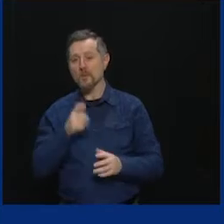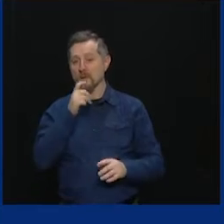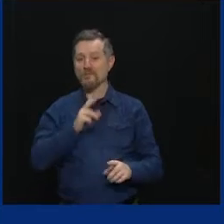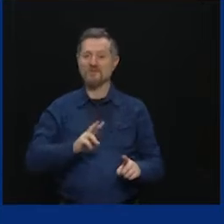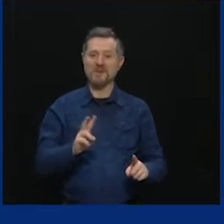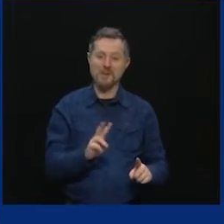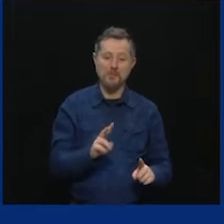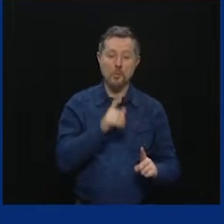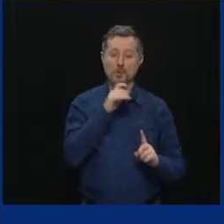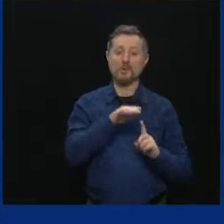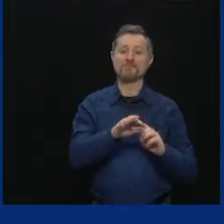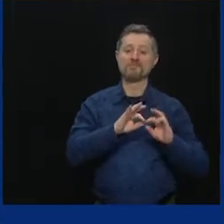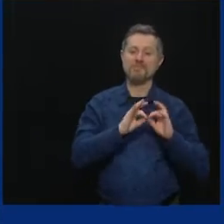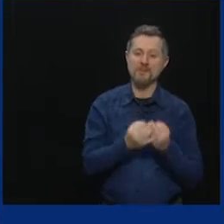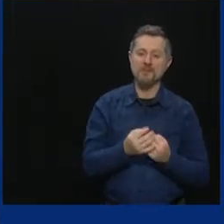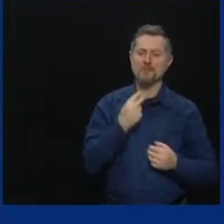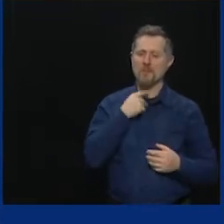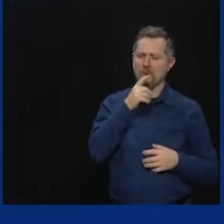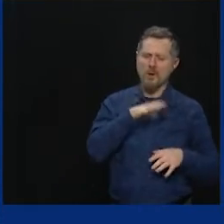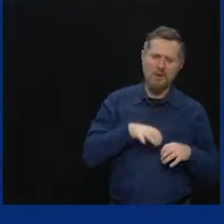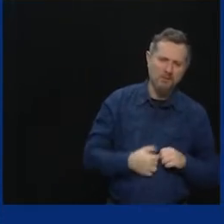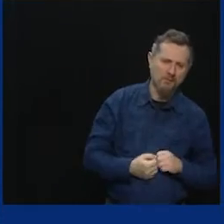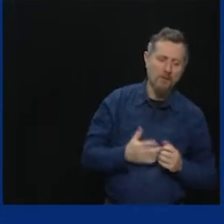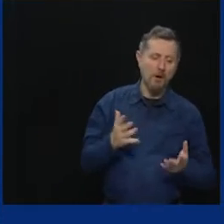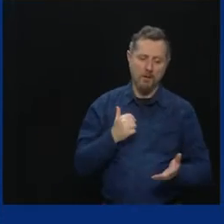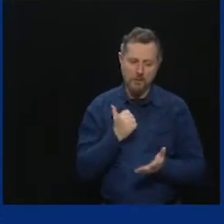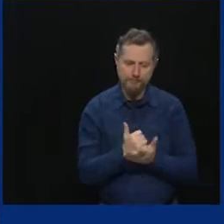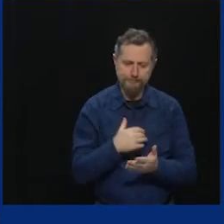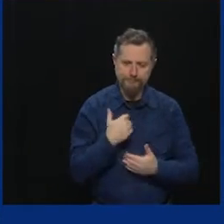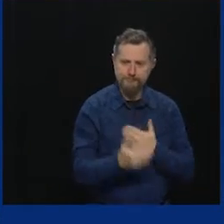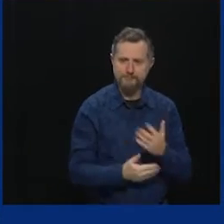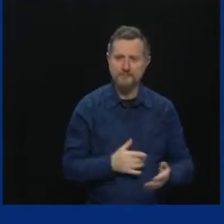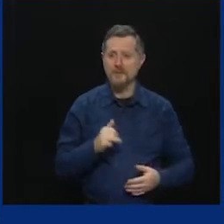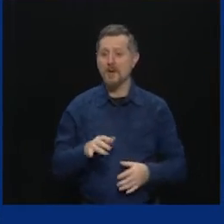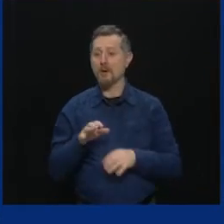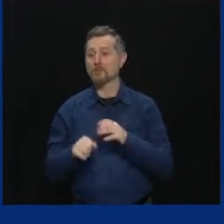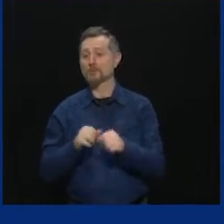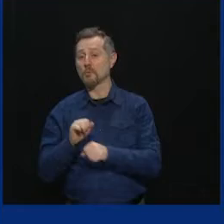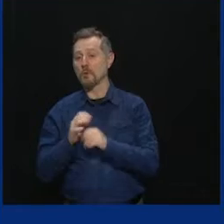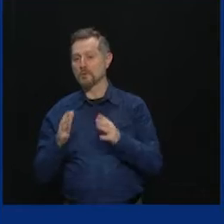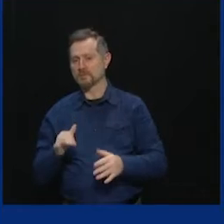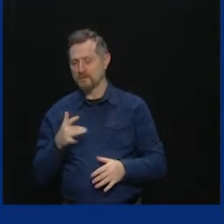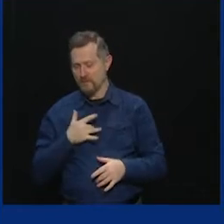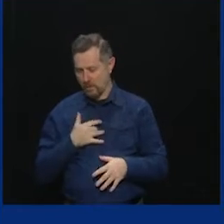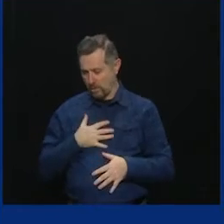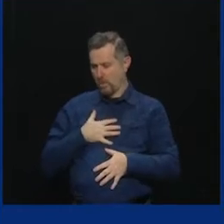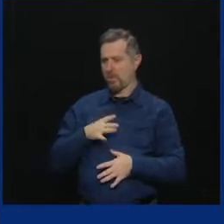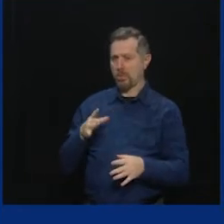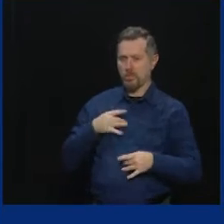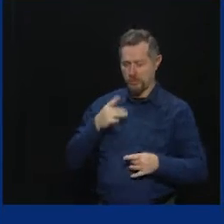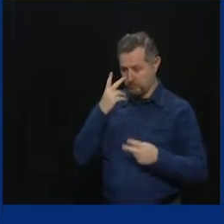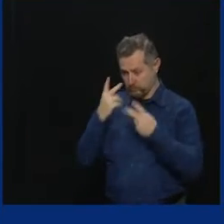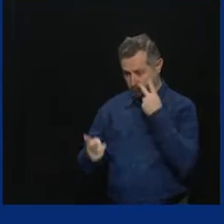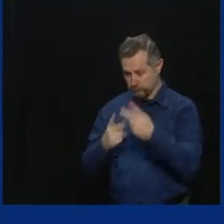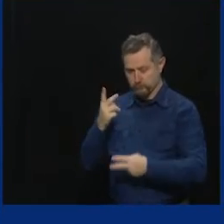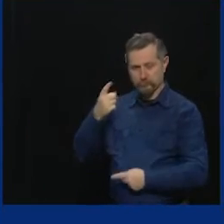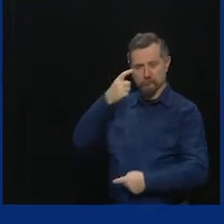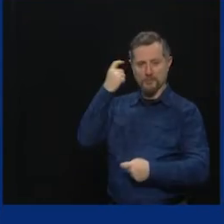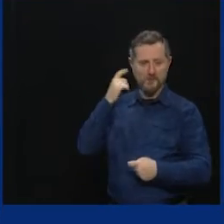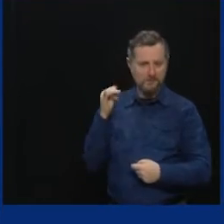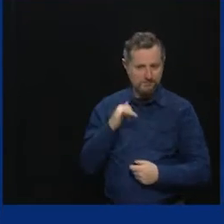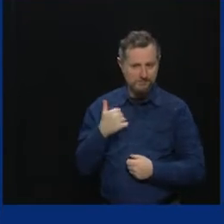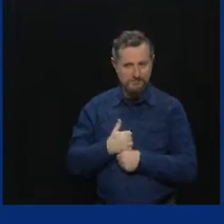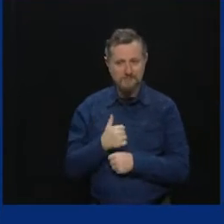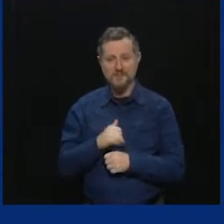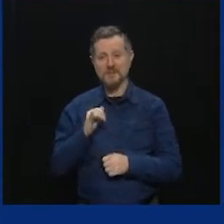healing. But also our outreach workers as well. They too face trauma on a daily basis. Over the past 7 years of our existence